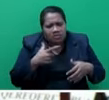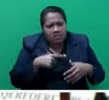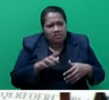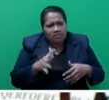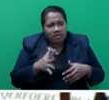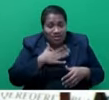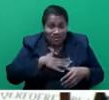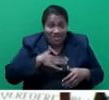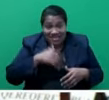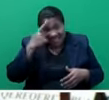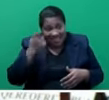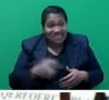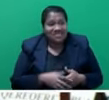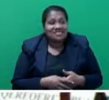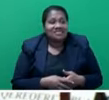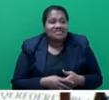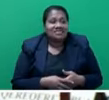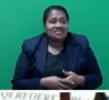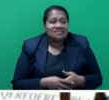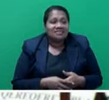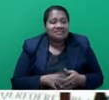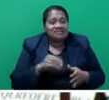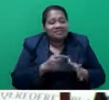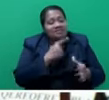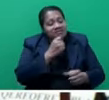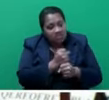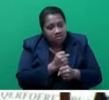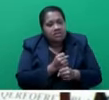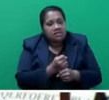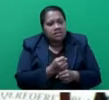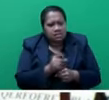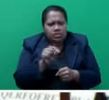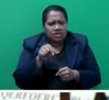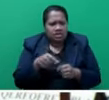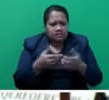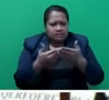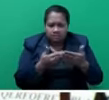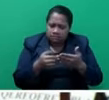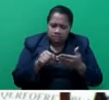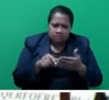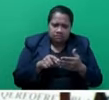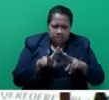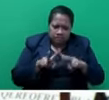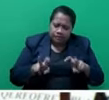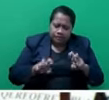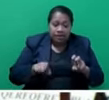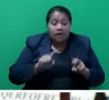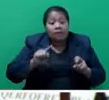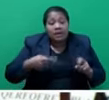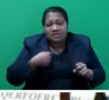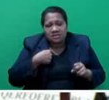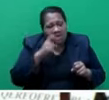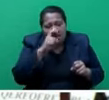like the idea of the Auditor General actually doing that study. But I